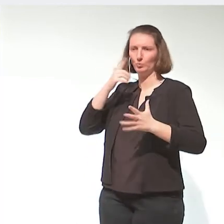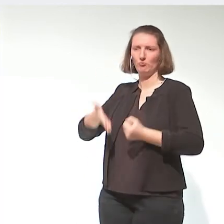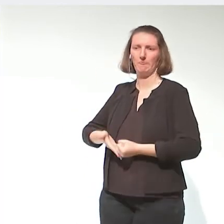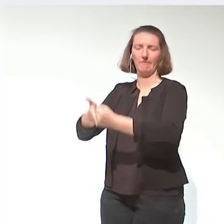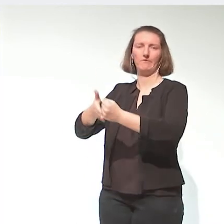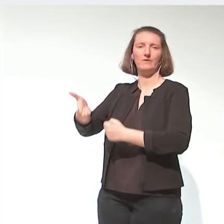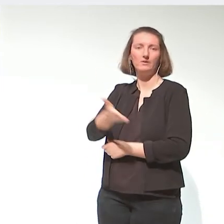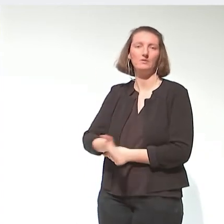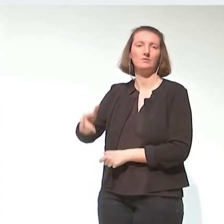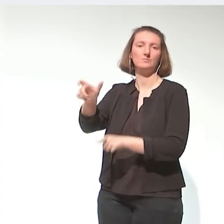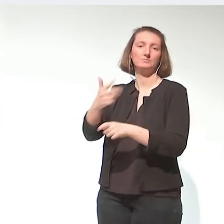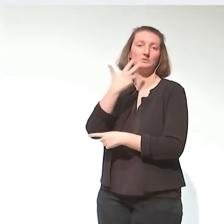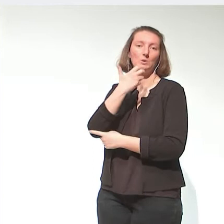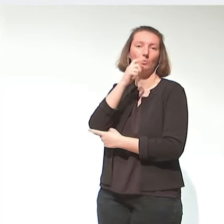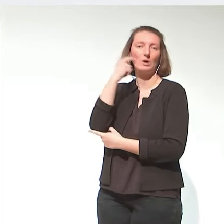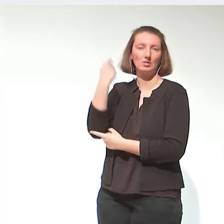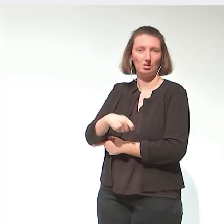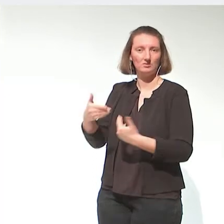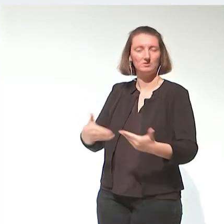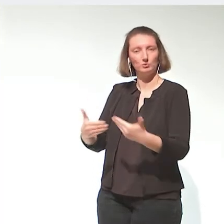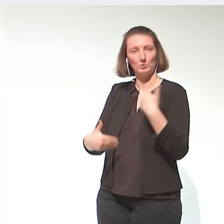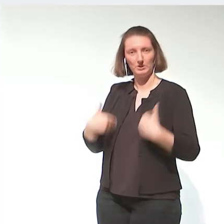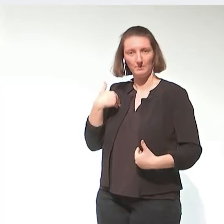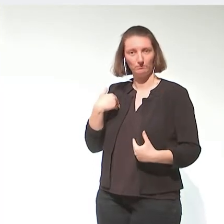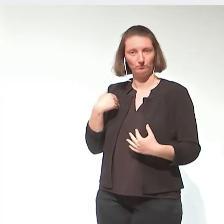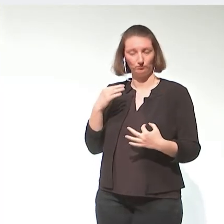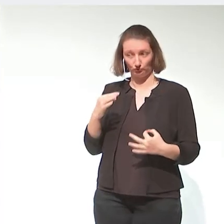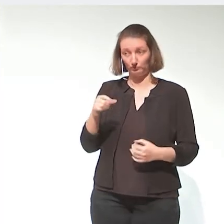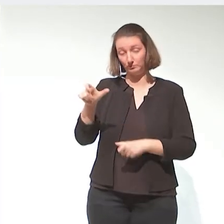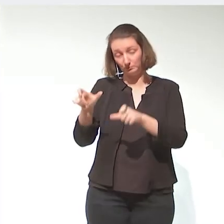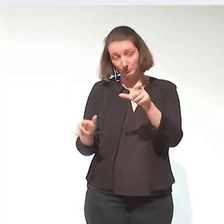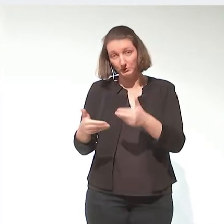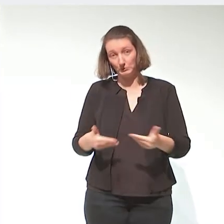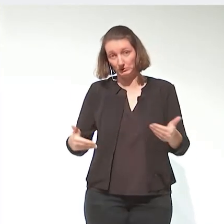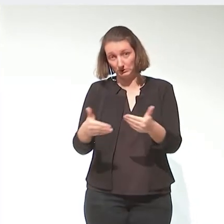Not only with disabilities, but also with disabilities.